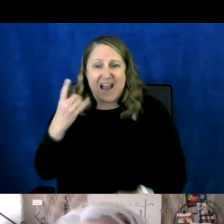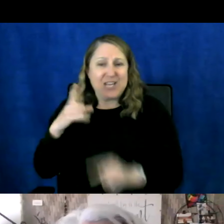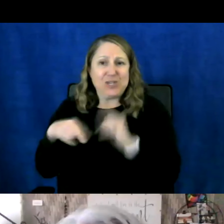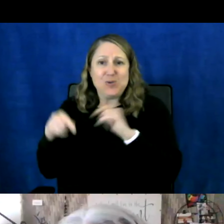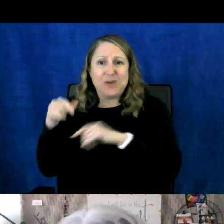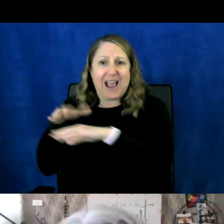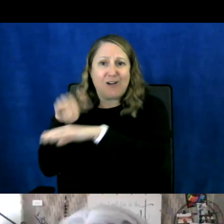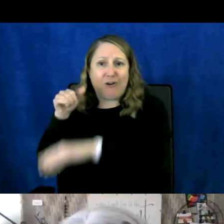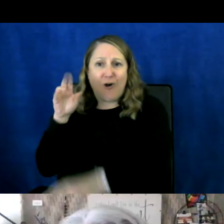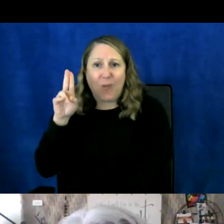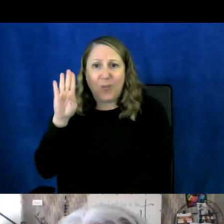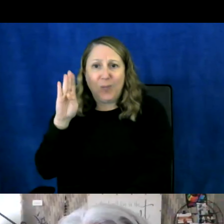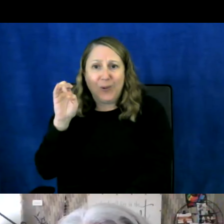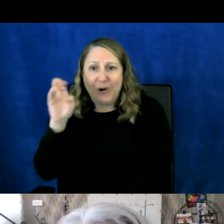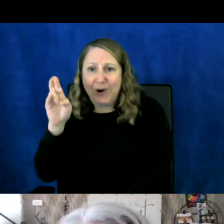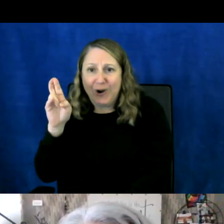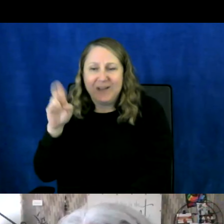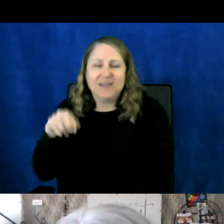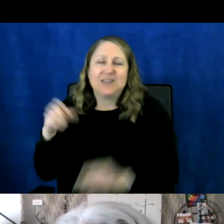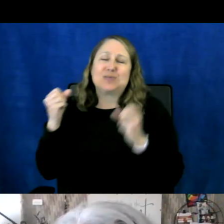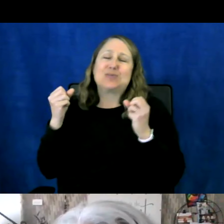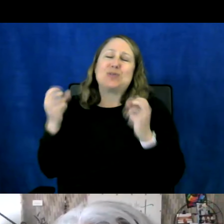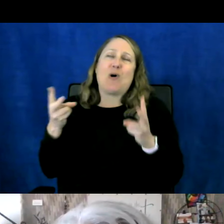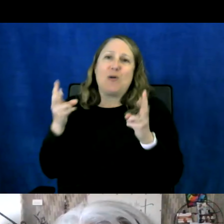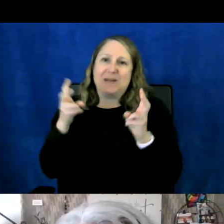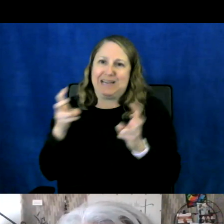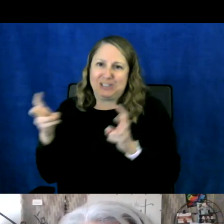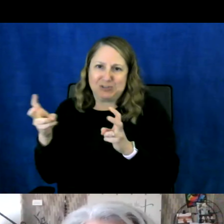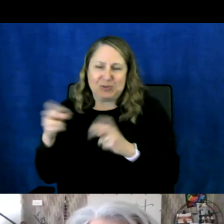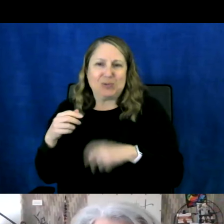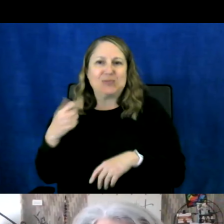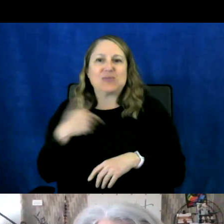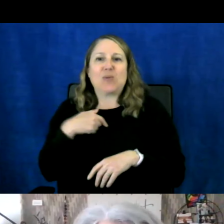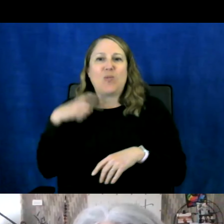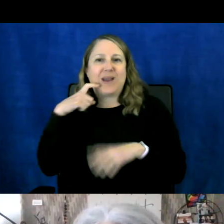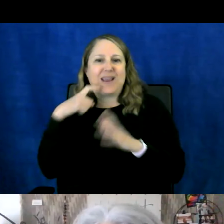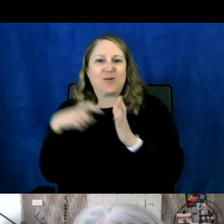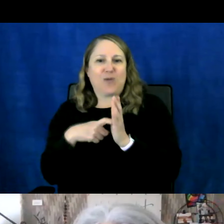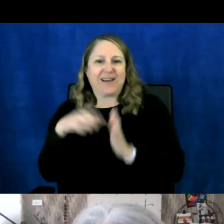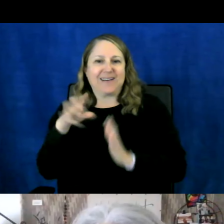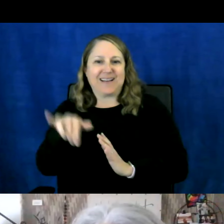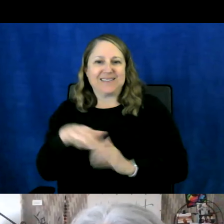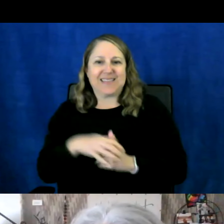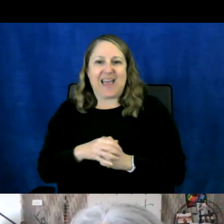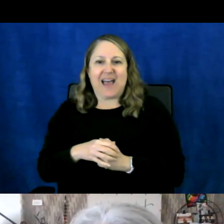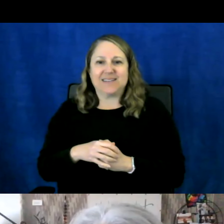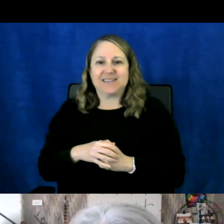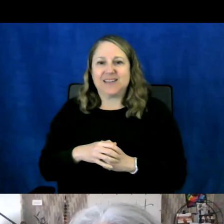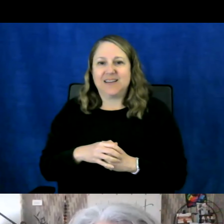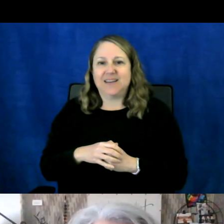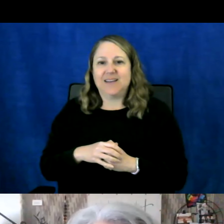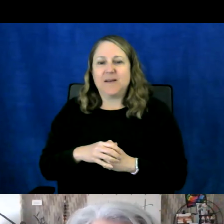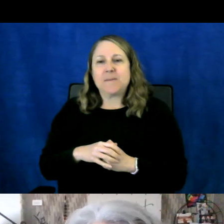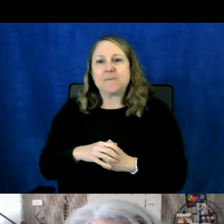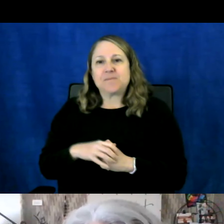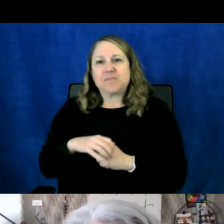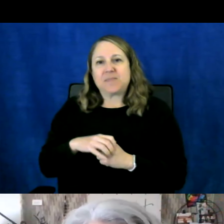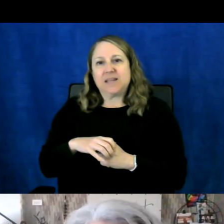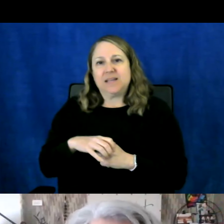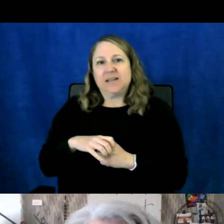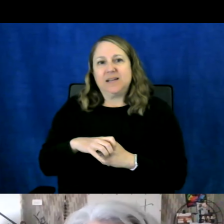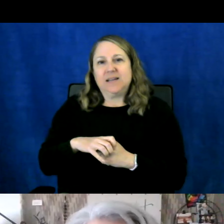can't, so there are so many issues. So we recognize that. And the Ctsa structure will